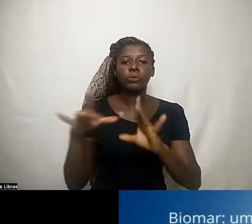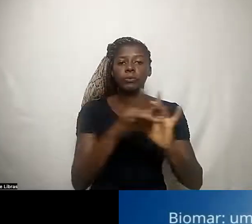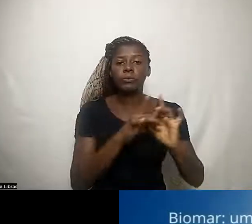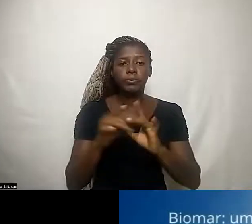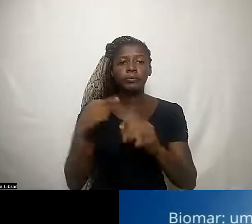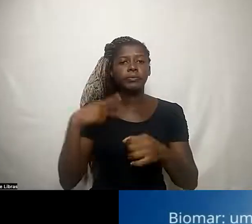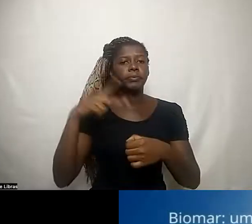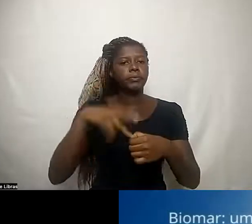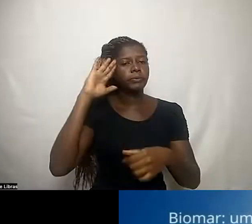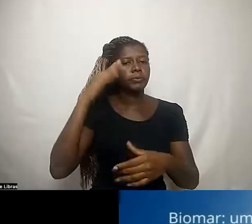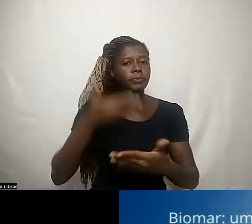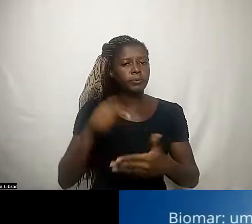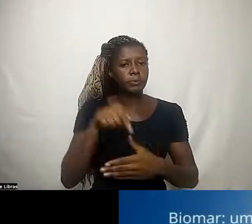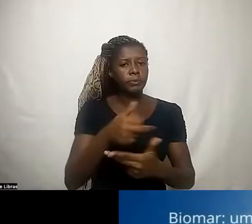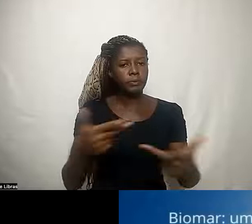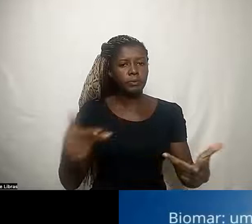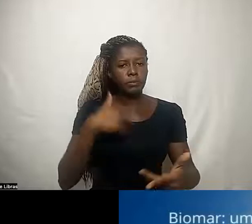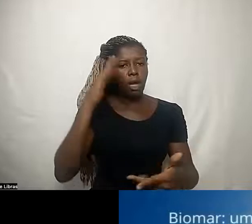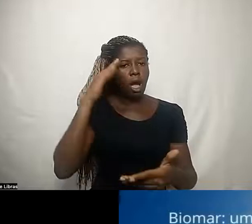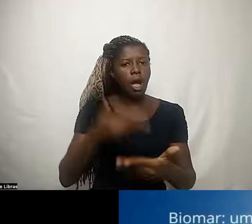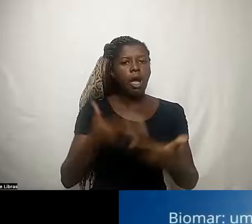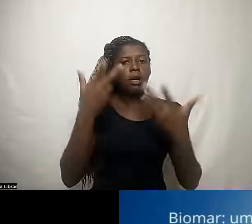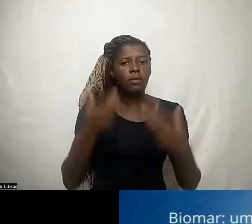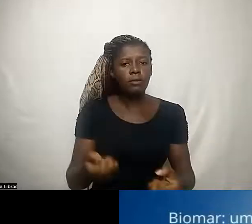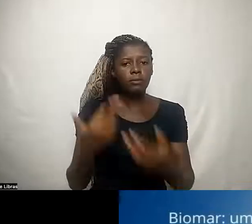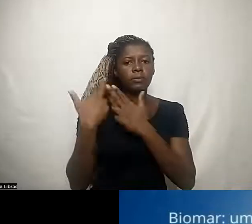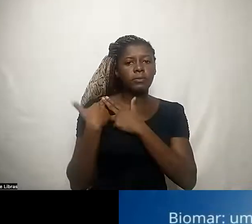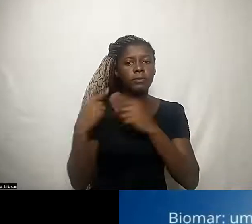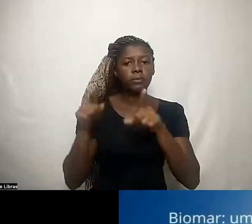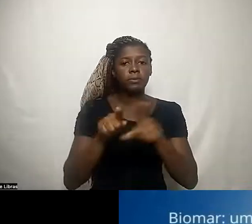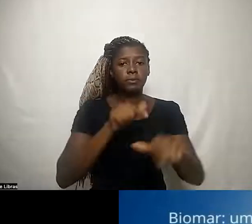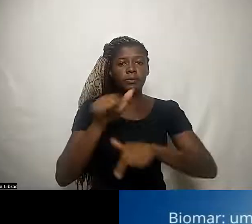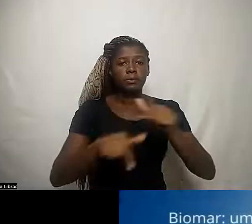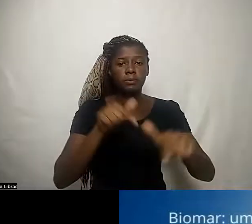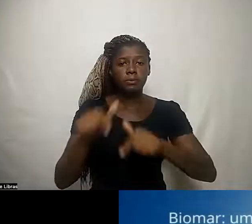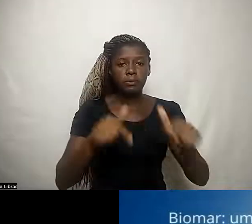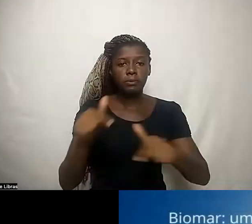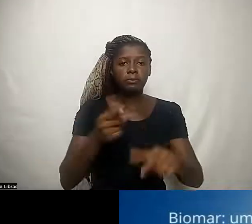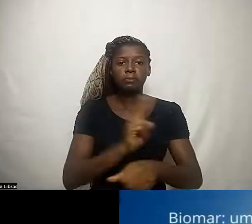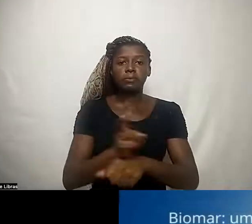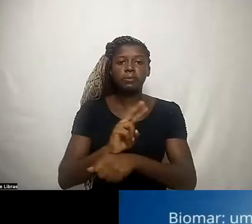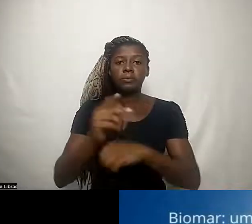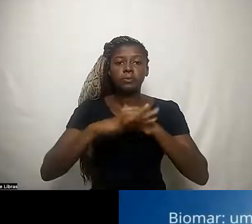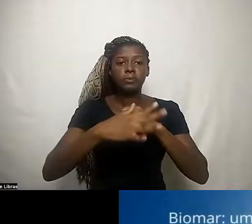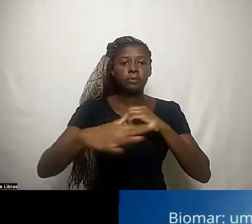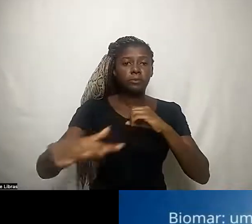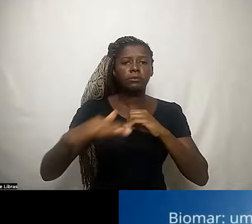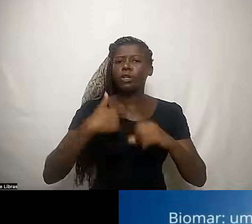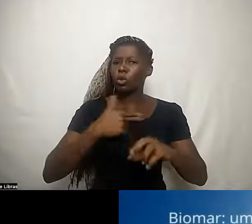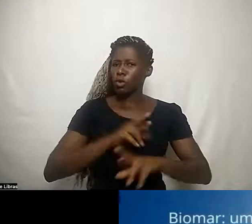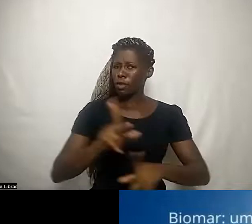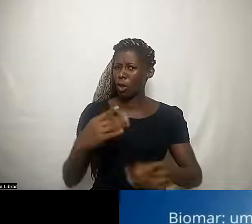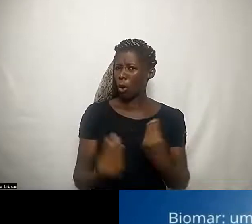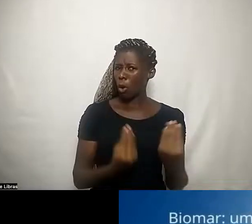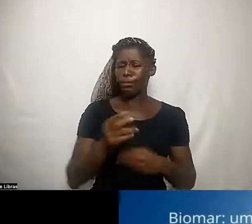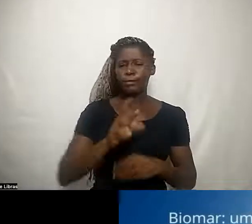institutions. Petrobras believes that and recognizes their responsibility and commitment to conserve